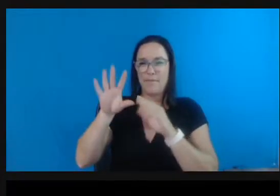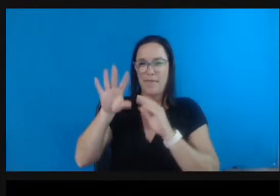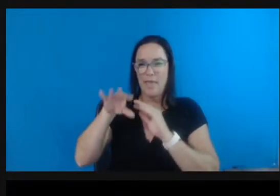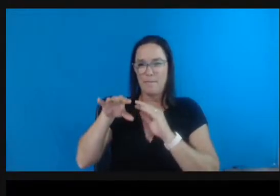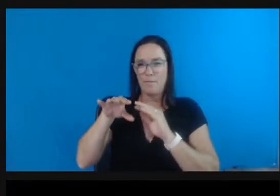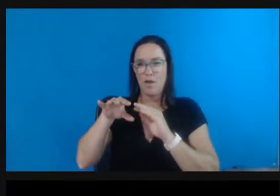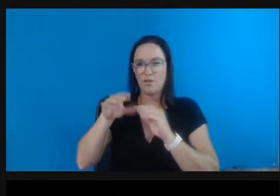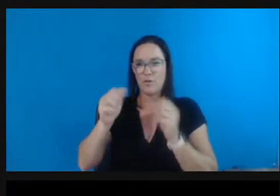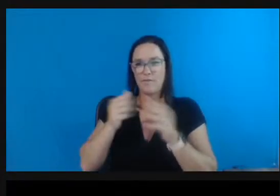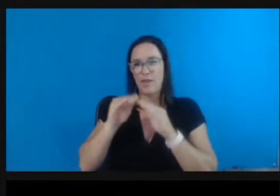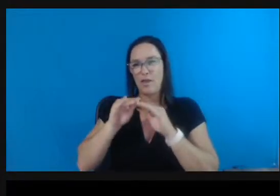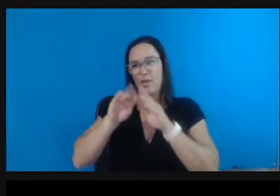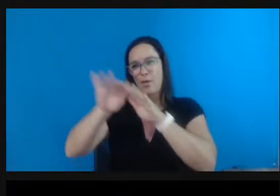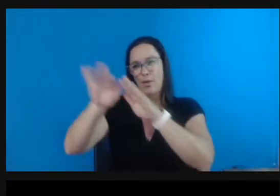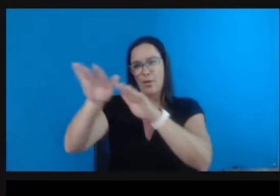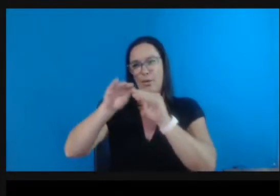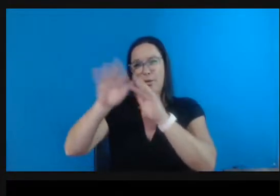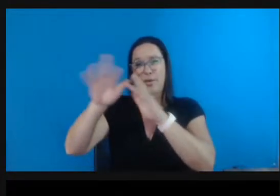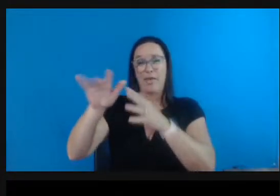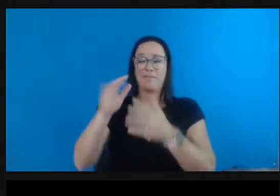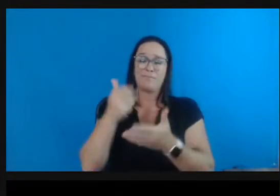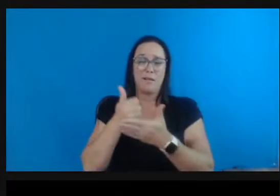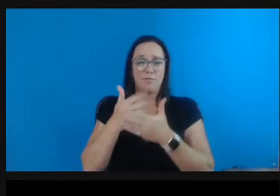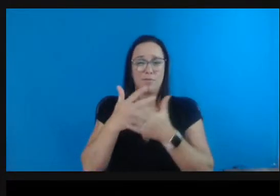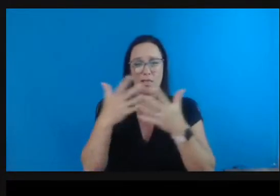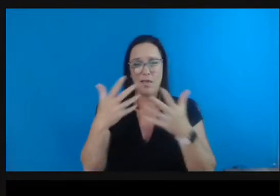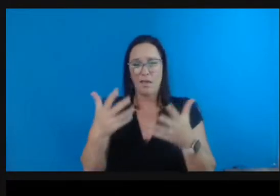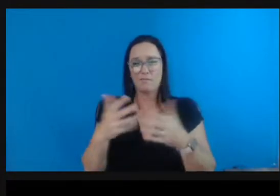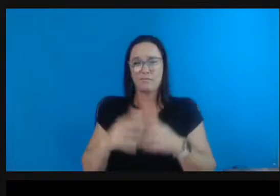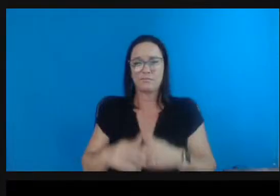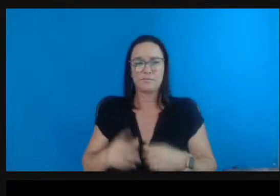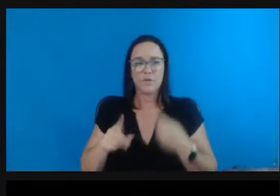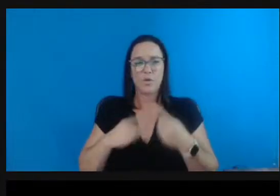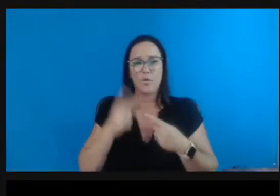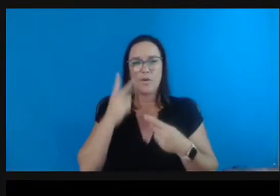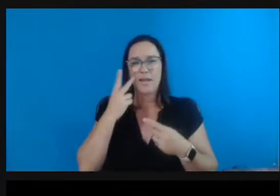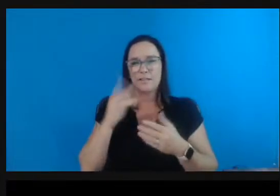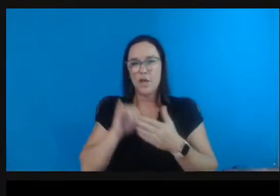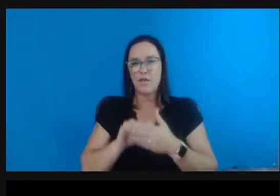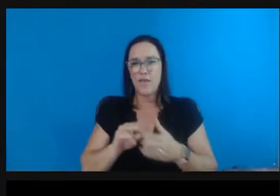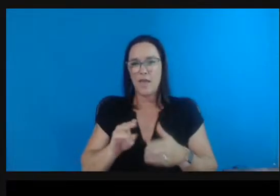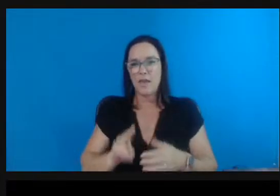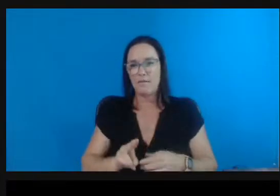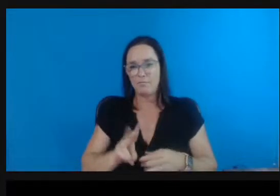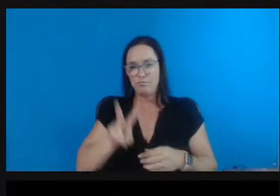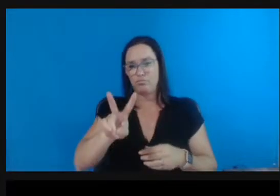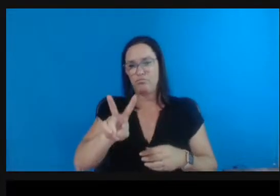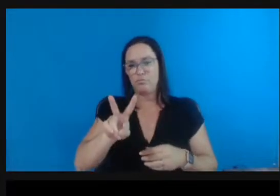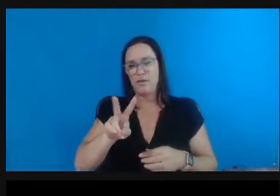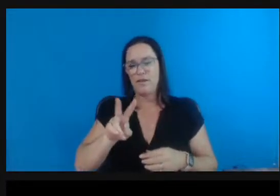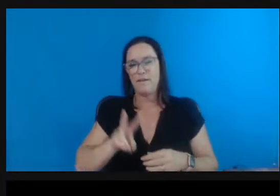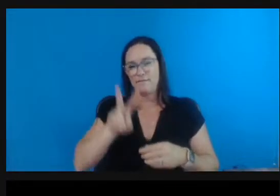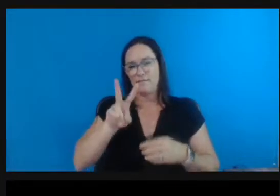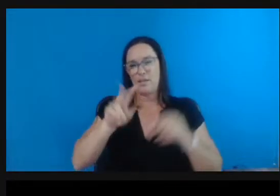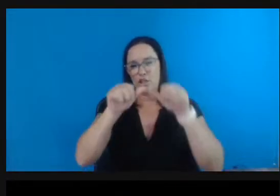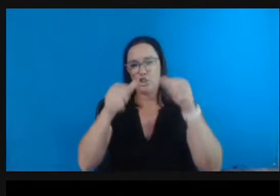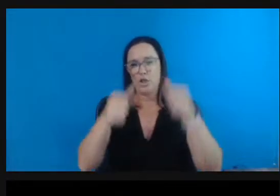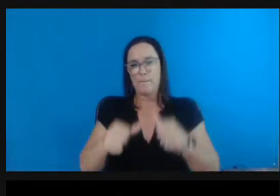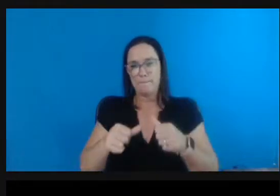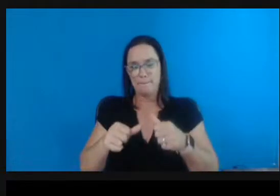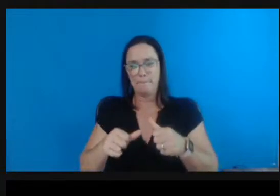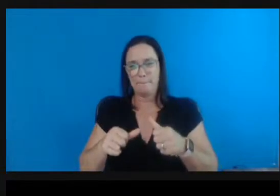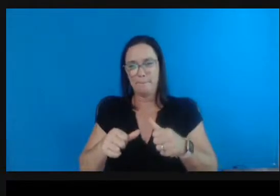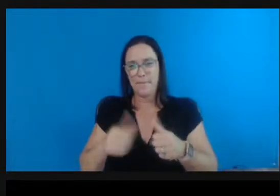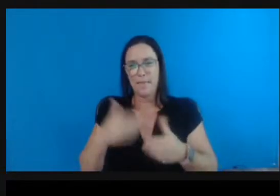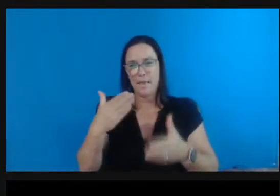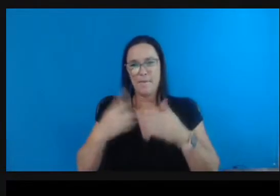in that direction. That's certainly helpful. When I saw that V-shaped fountain in there as well, that leads me to believe that there was